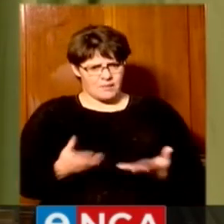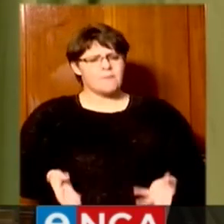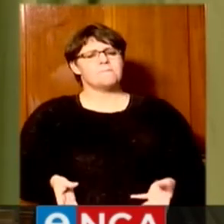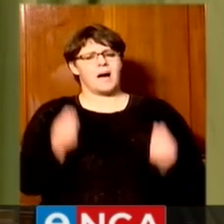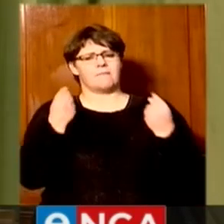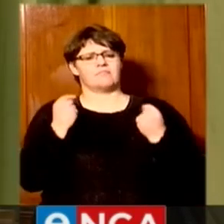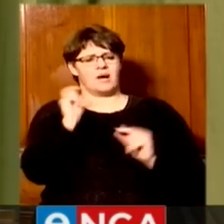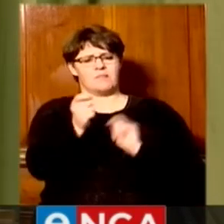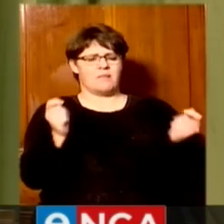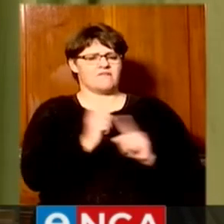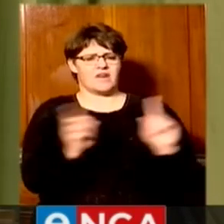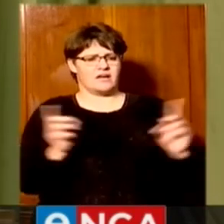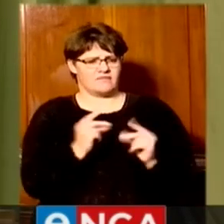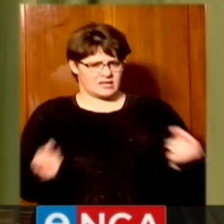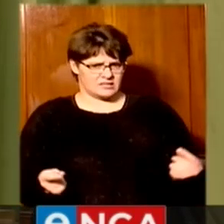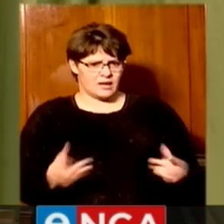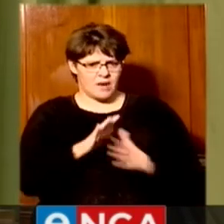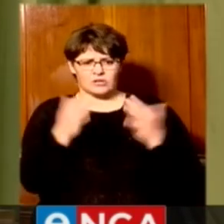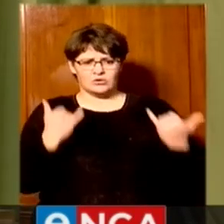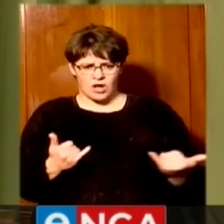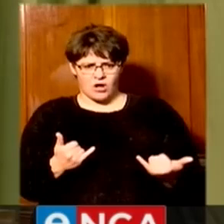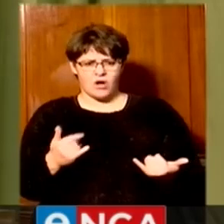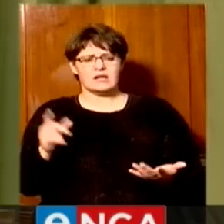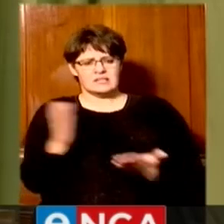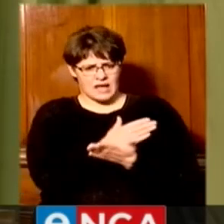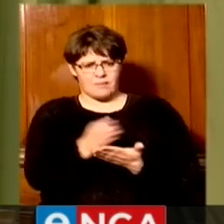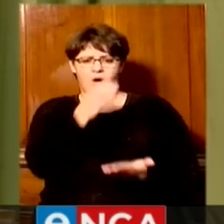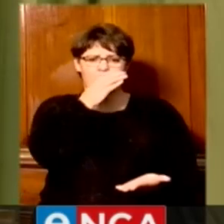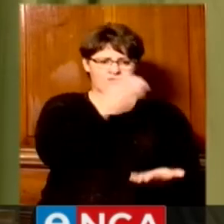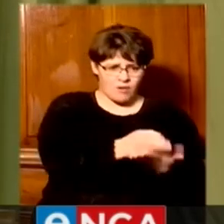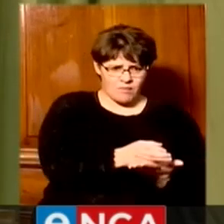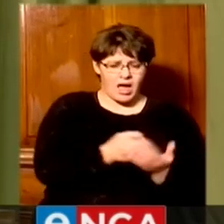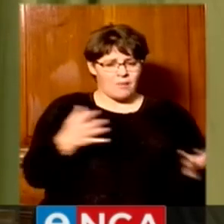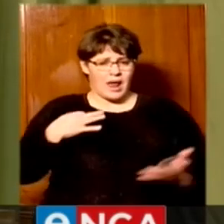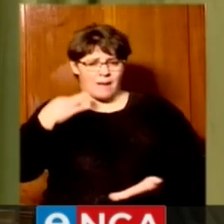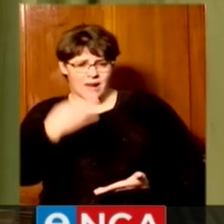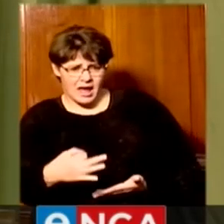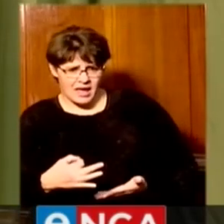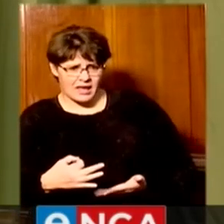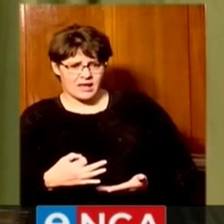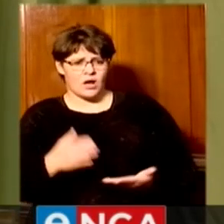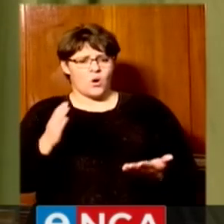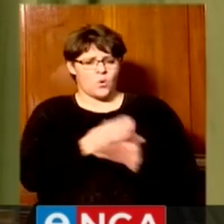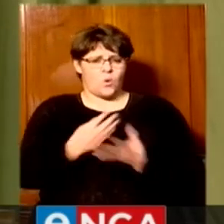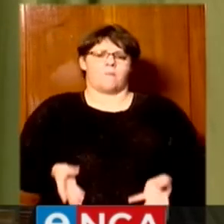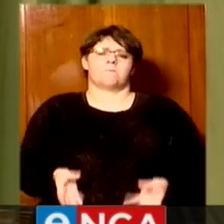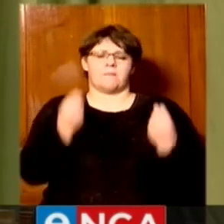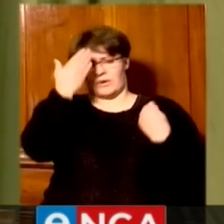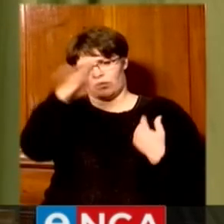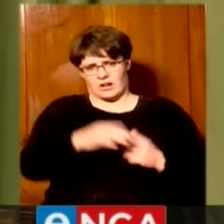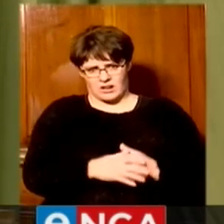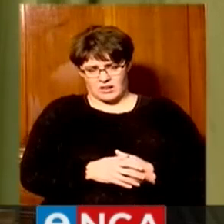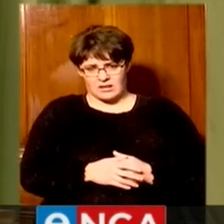bayi-applyela siyakwazi ukusho namhlanje ukuthi bangakhi aba-applyela, bangakhi abasebayitholile imali yabo. Of